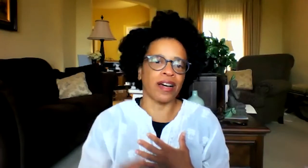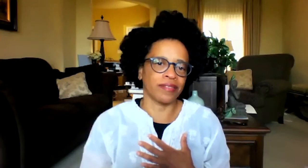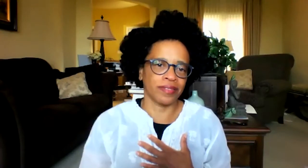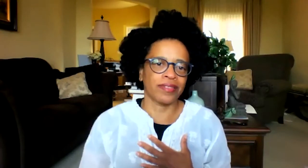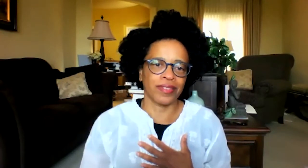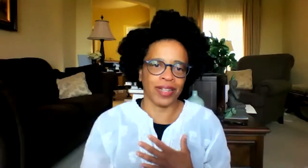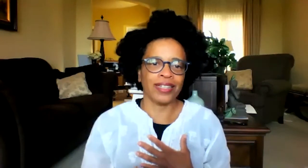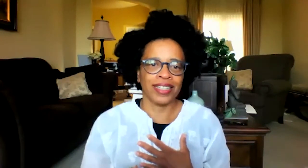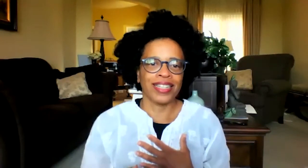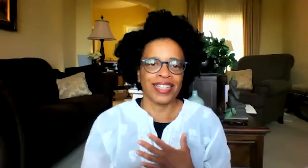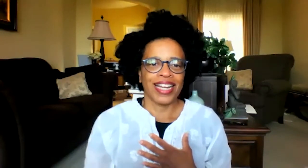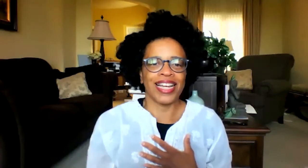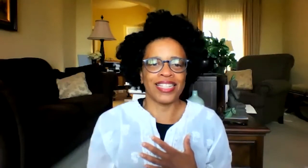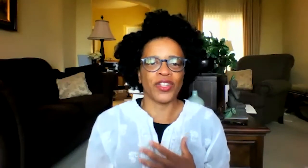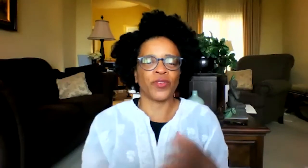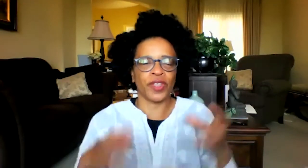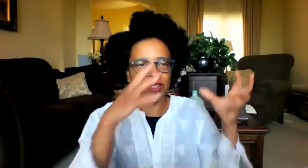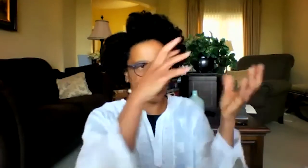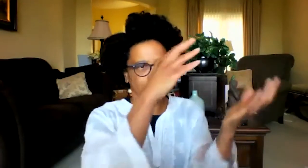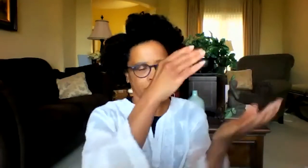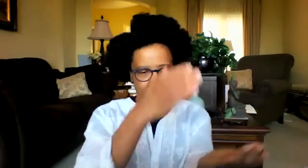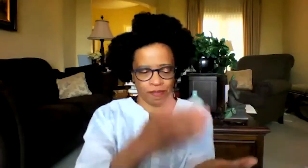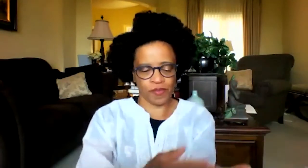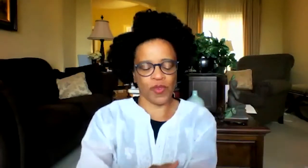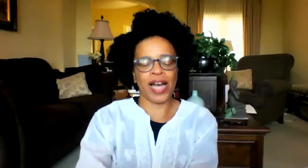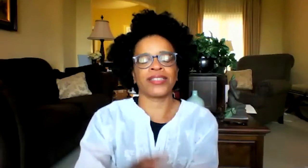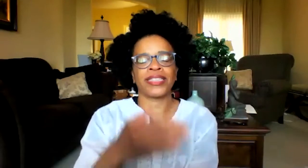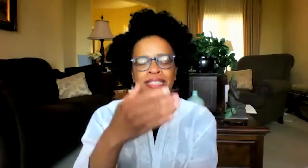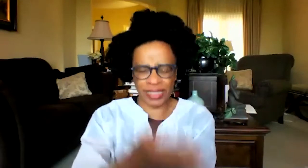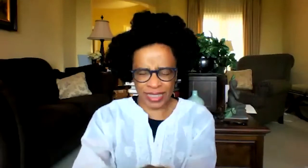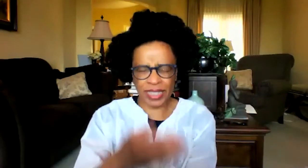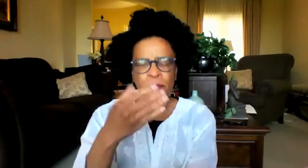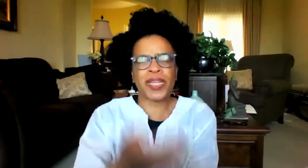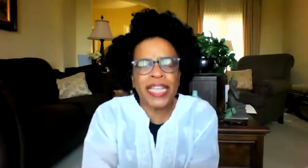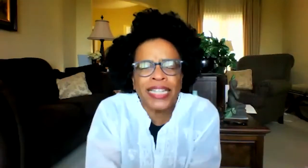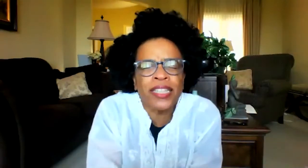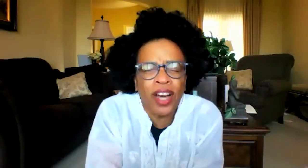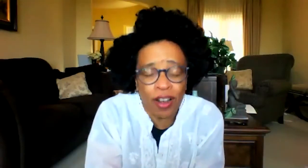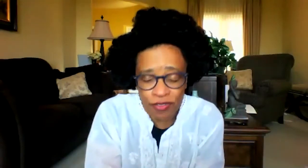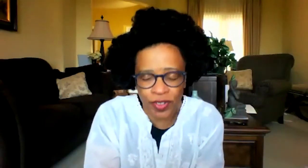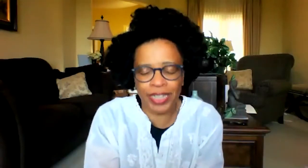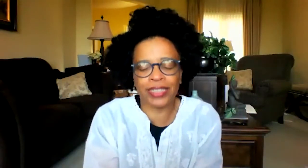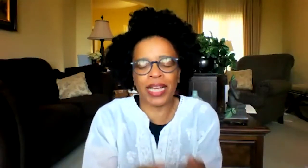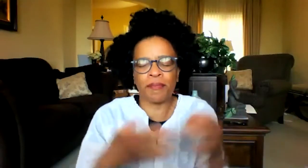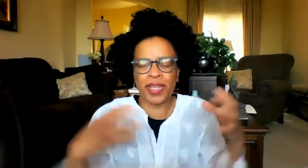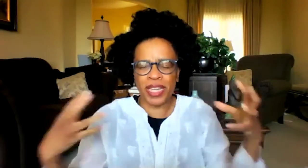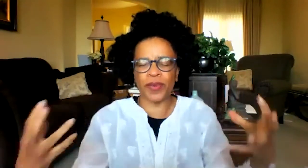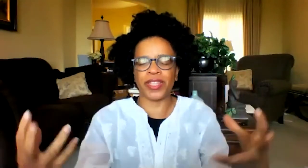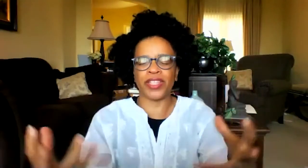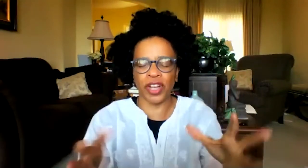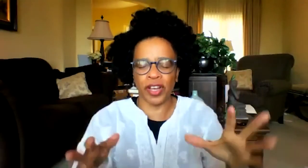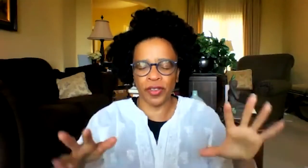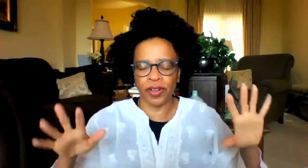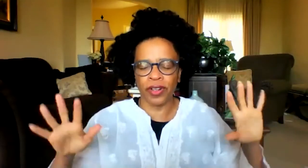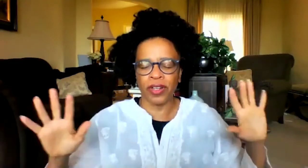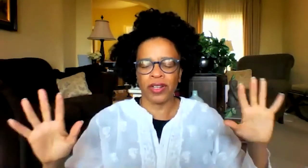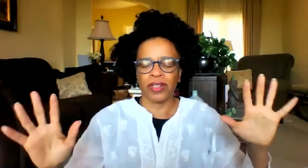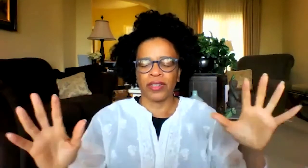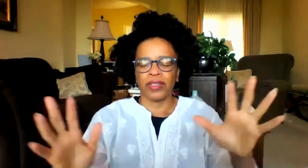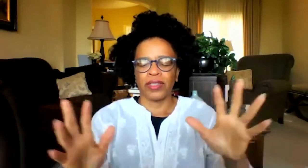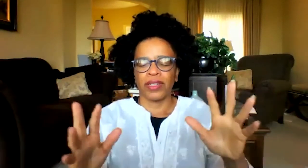It's love, right? And so there's that grounding, seeing, being in love, frankly, and being with each